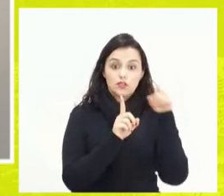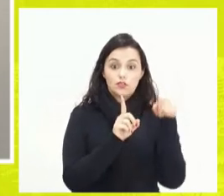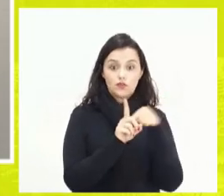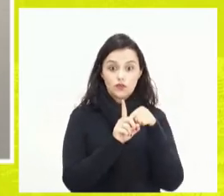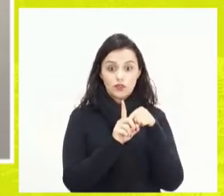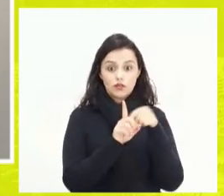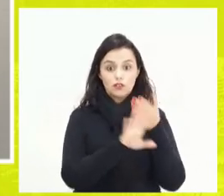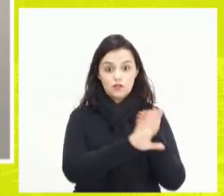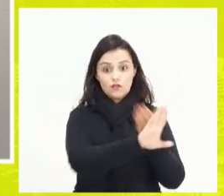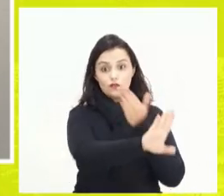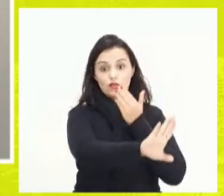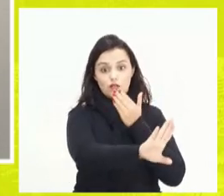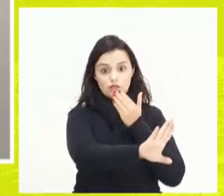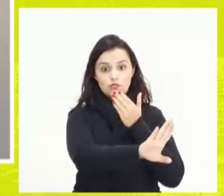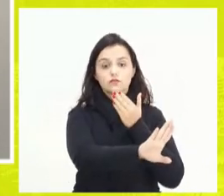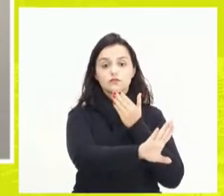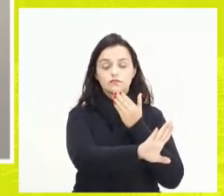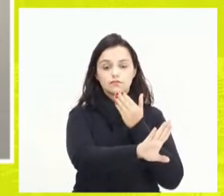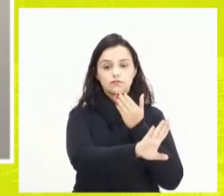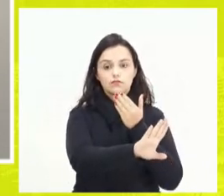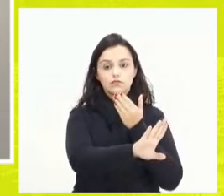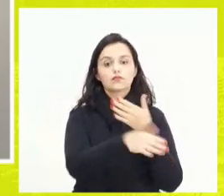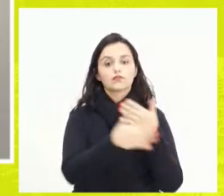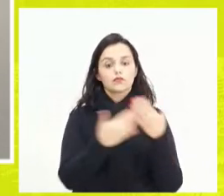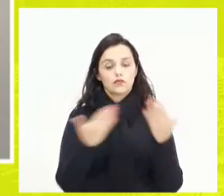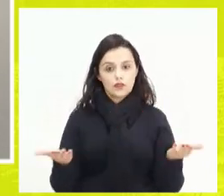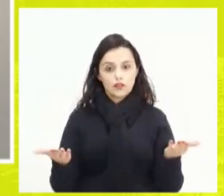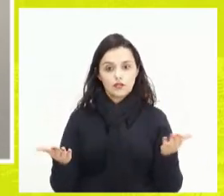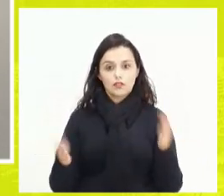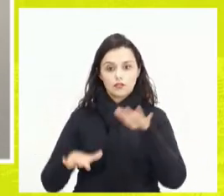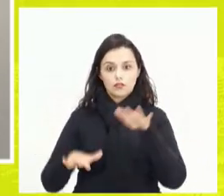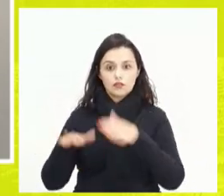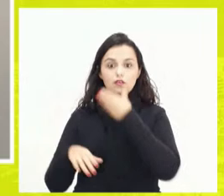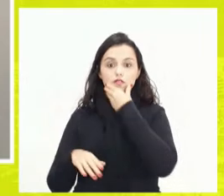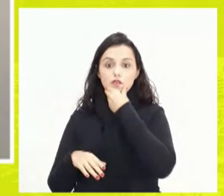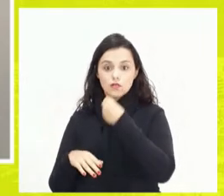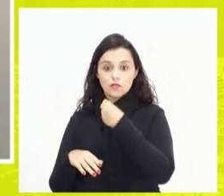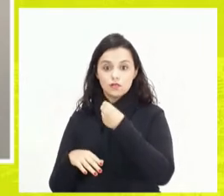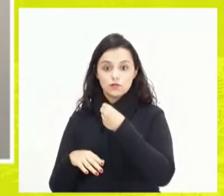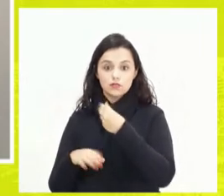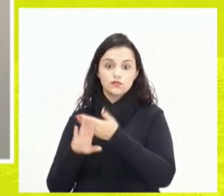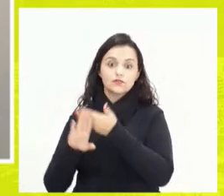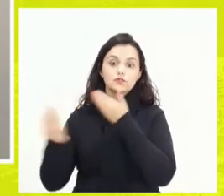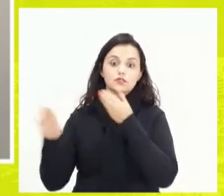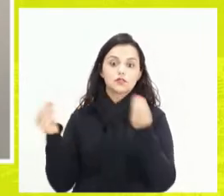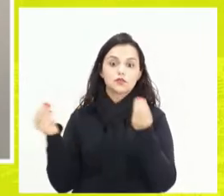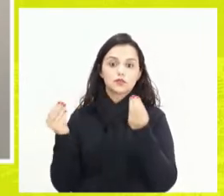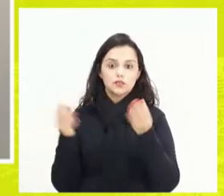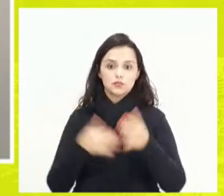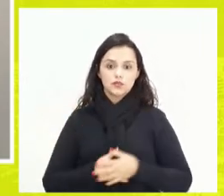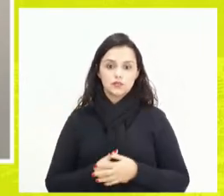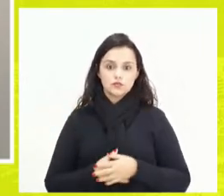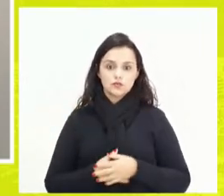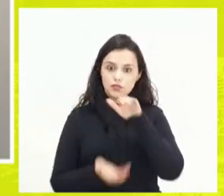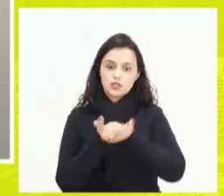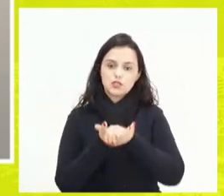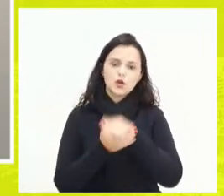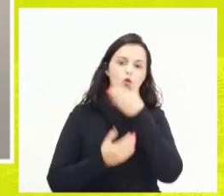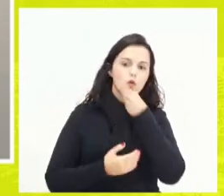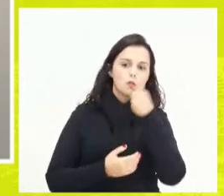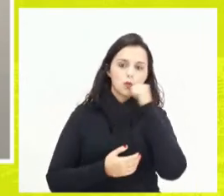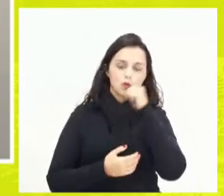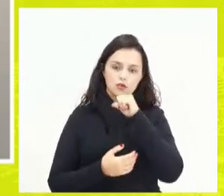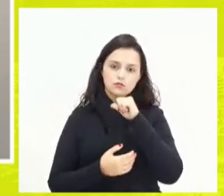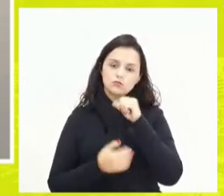fatherhood leaves even if a couple i'm talking of a man woman